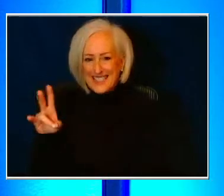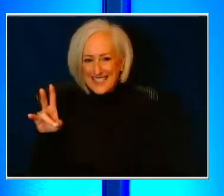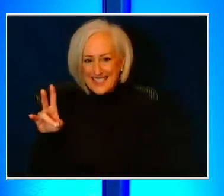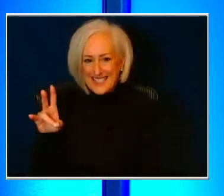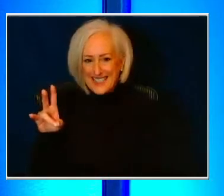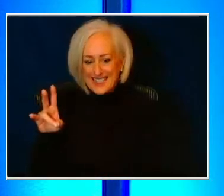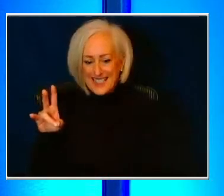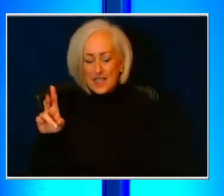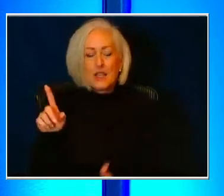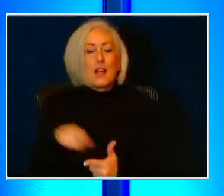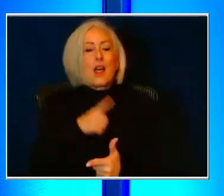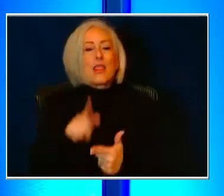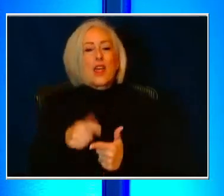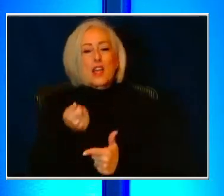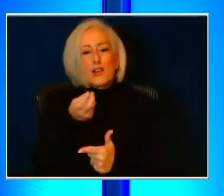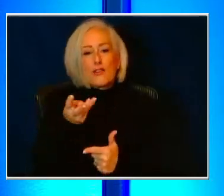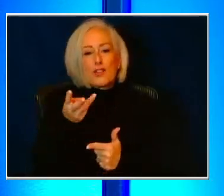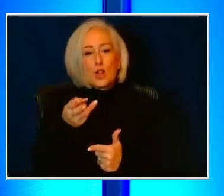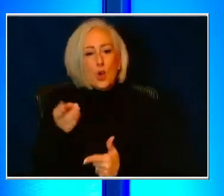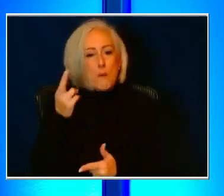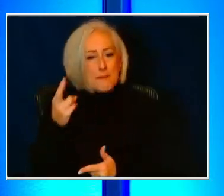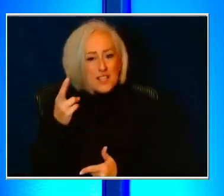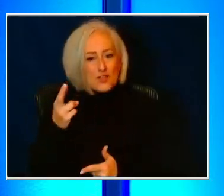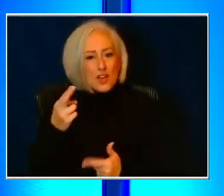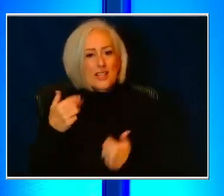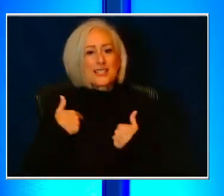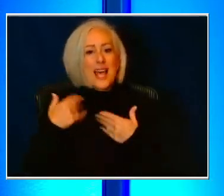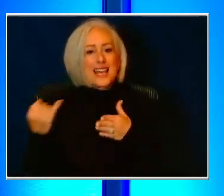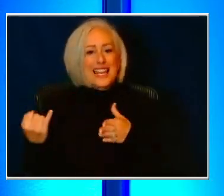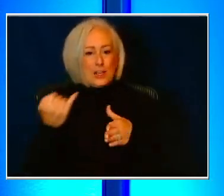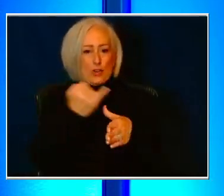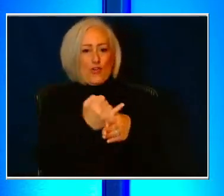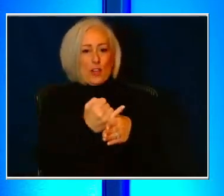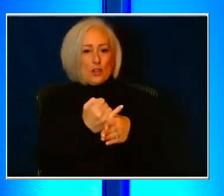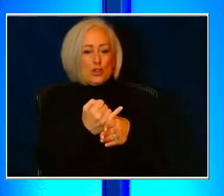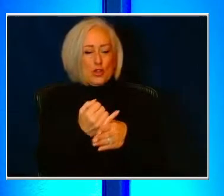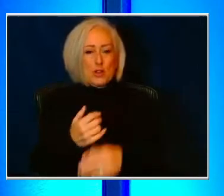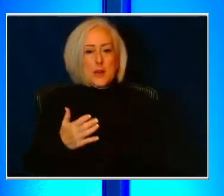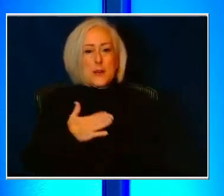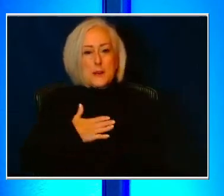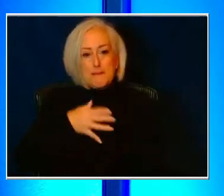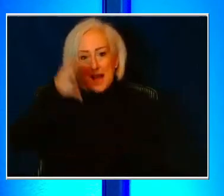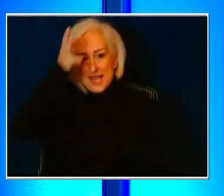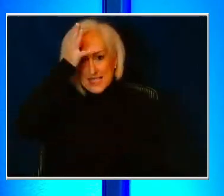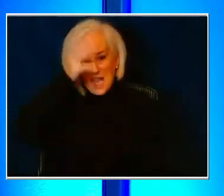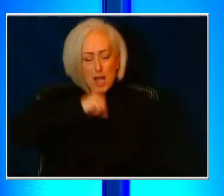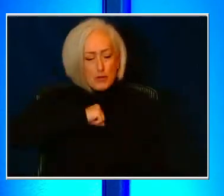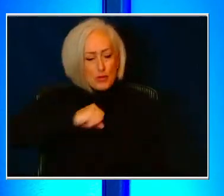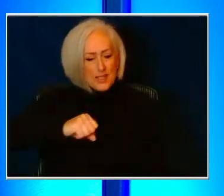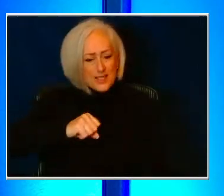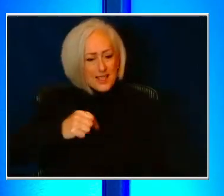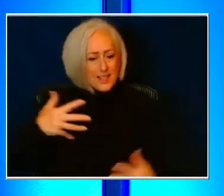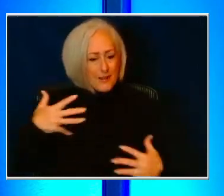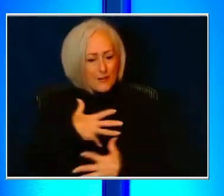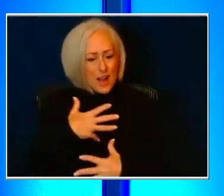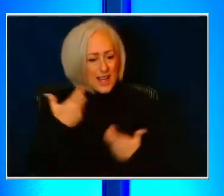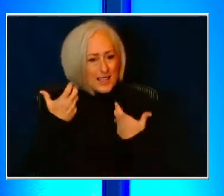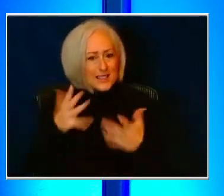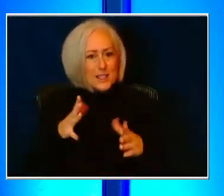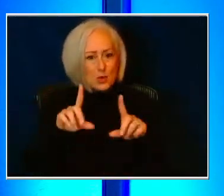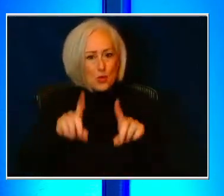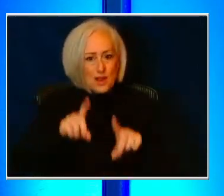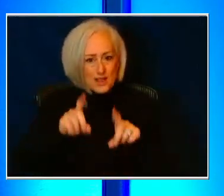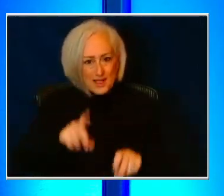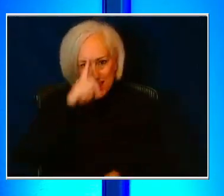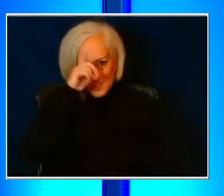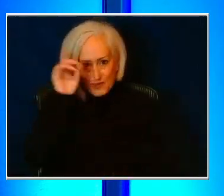friends had almost what you would say was an intervention, where my dad was too afraid and resistant to get tested for this and examined for this, and his best